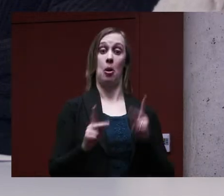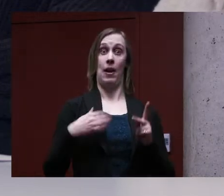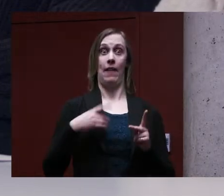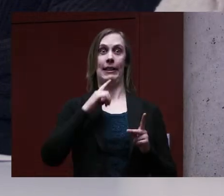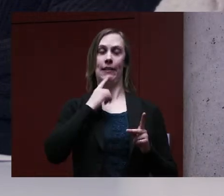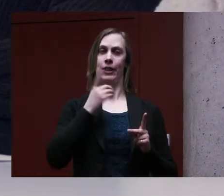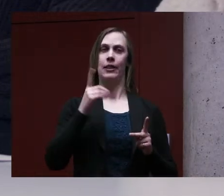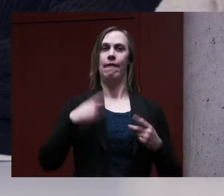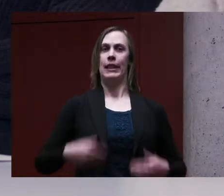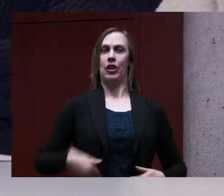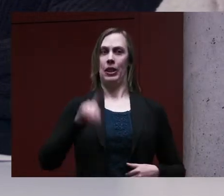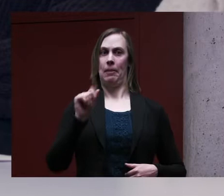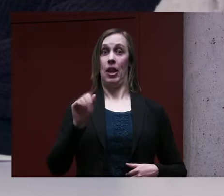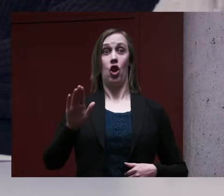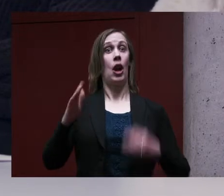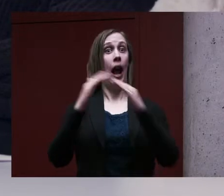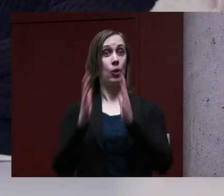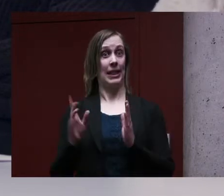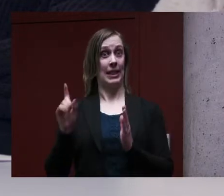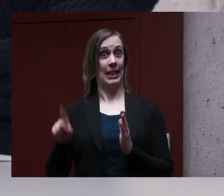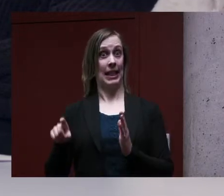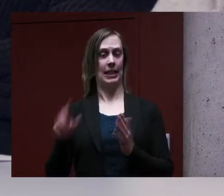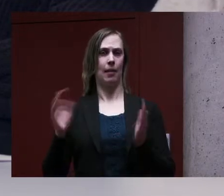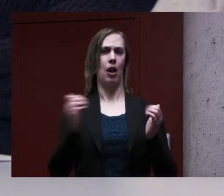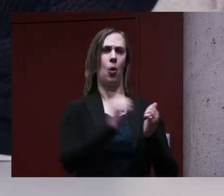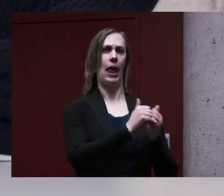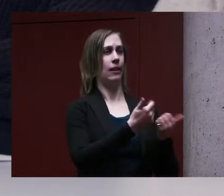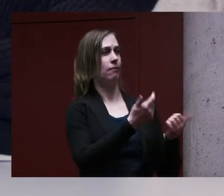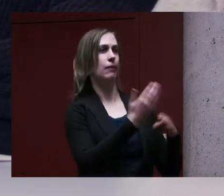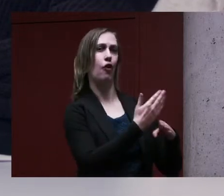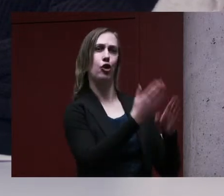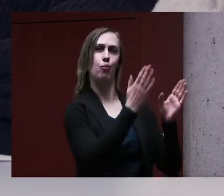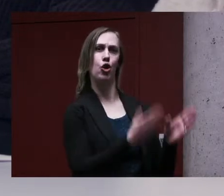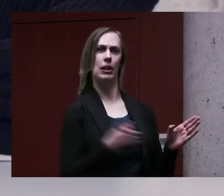physical disabilities different than the average person? Thanks so much.